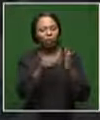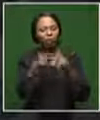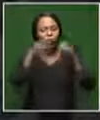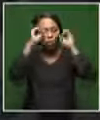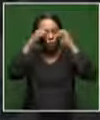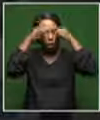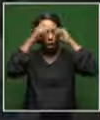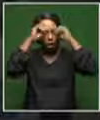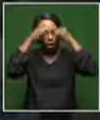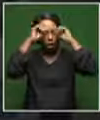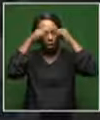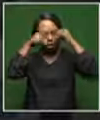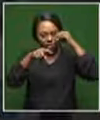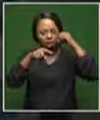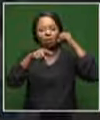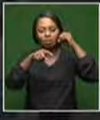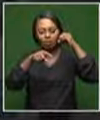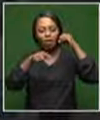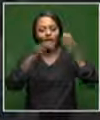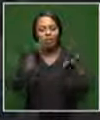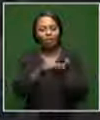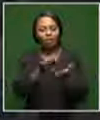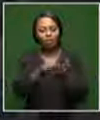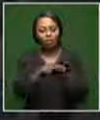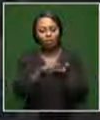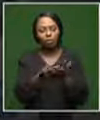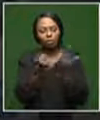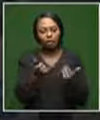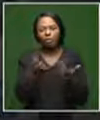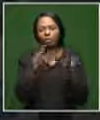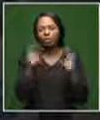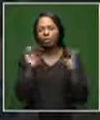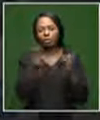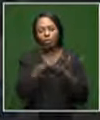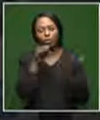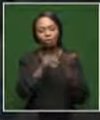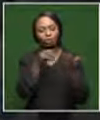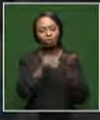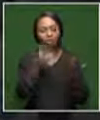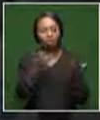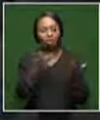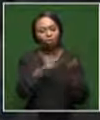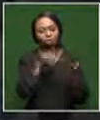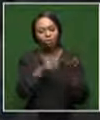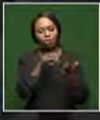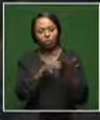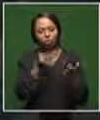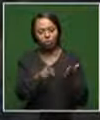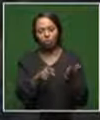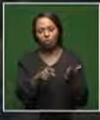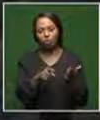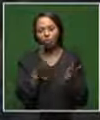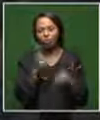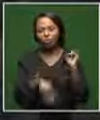Huawei devices. It's available for free to download, and yeah, you just download it. There's no charge.